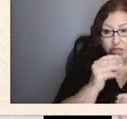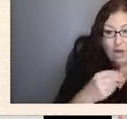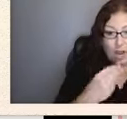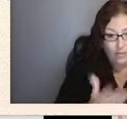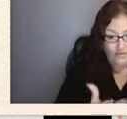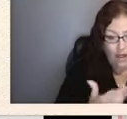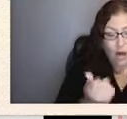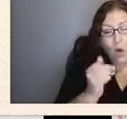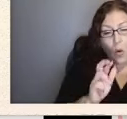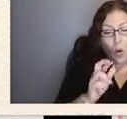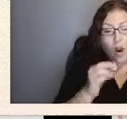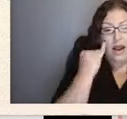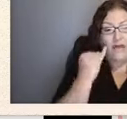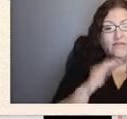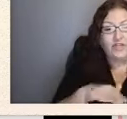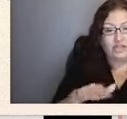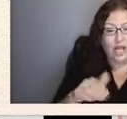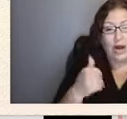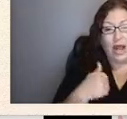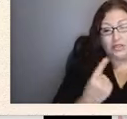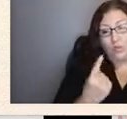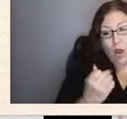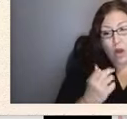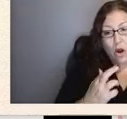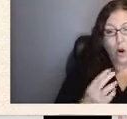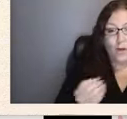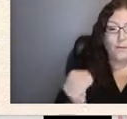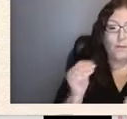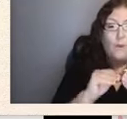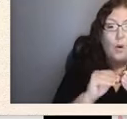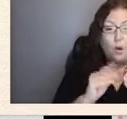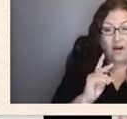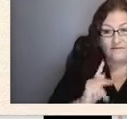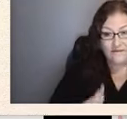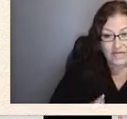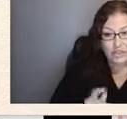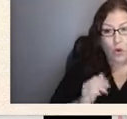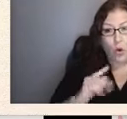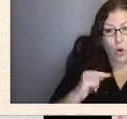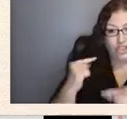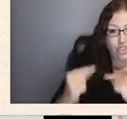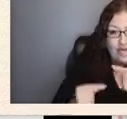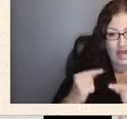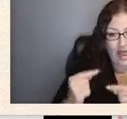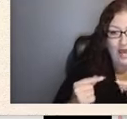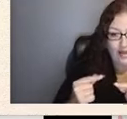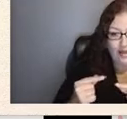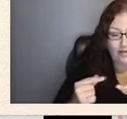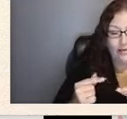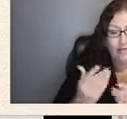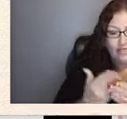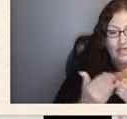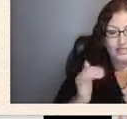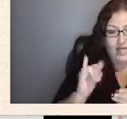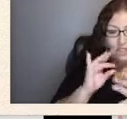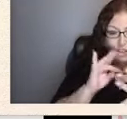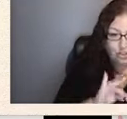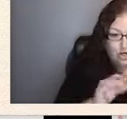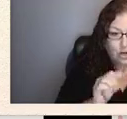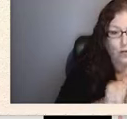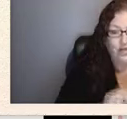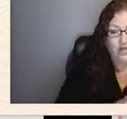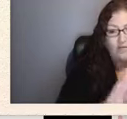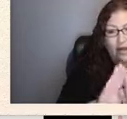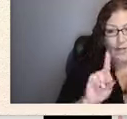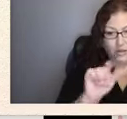the child has one or more physical or genetic anomalies associated with a developmental